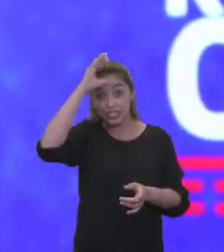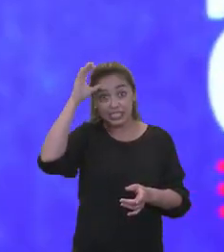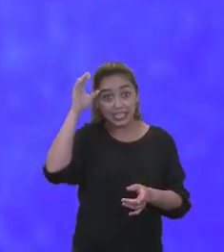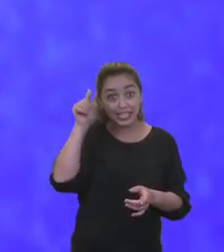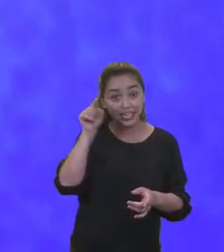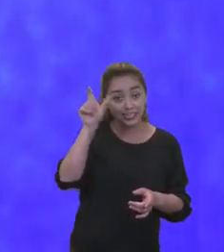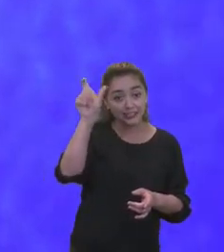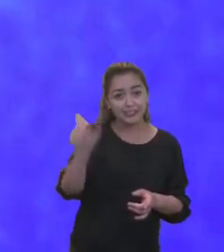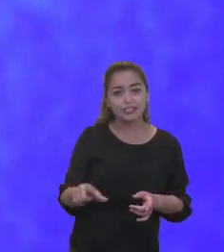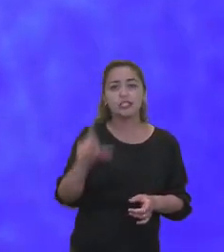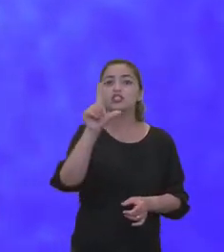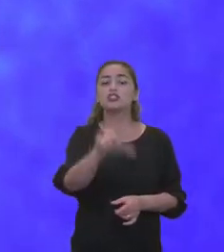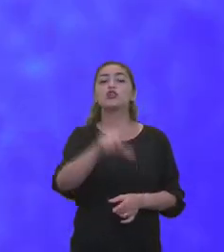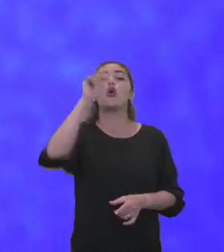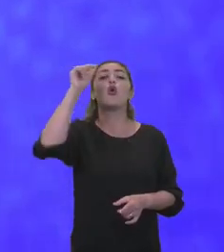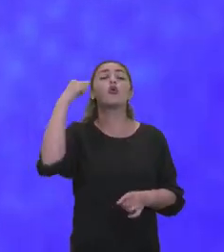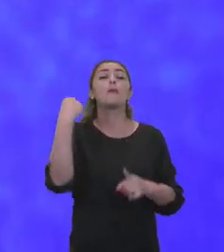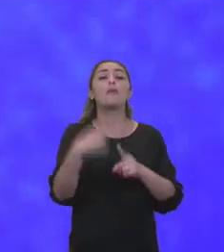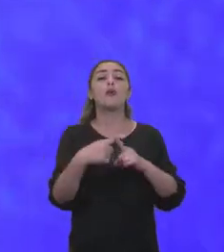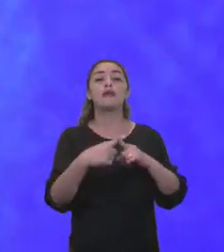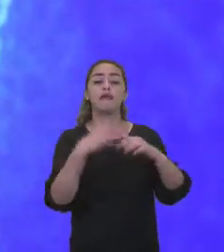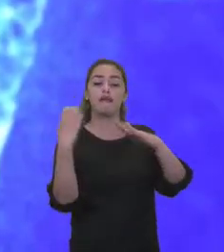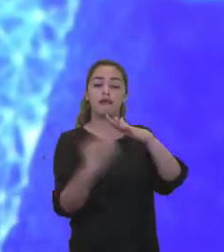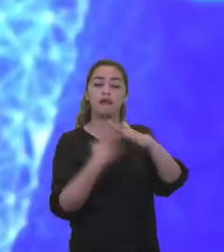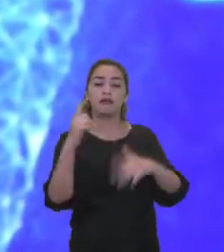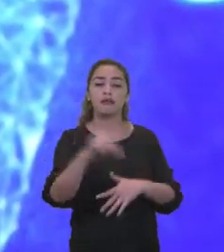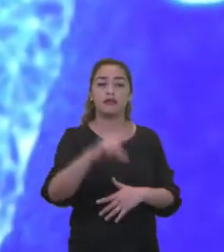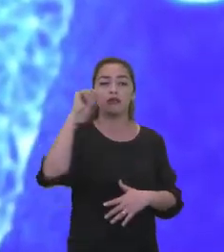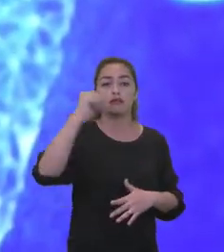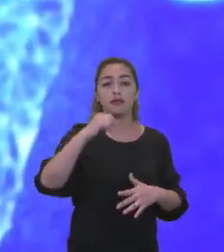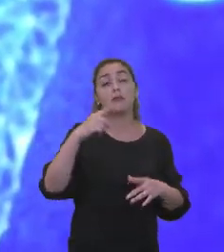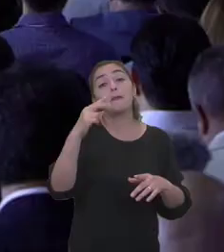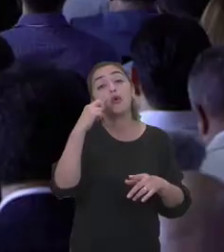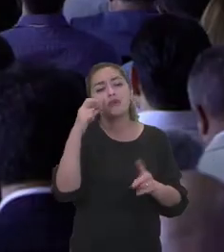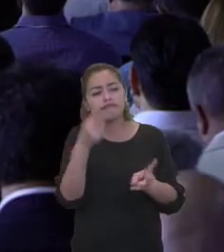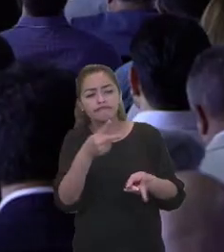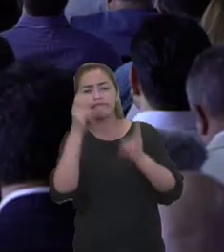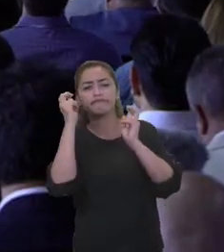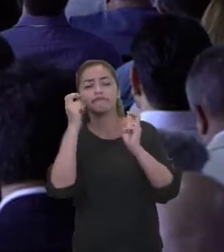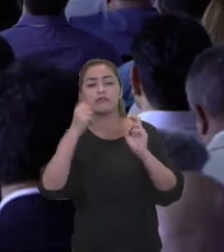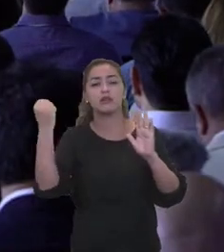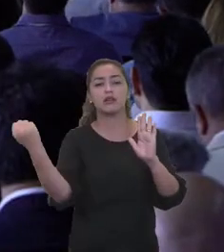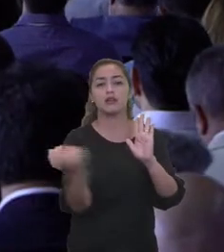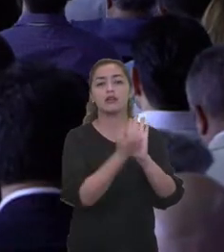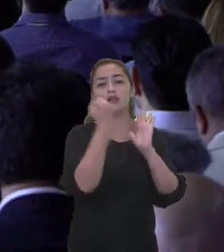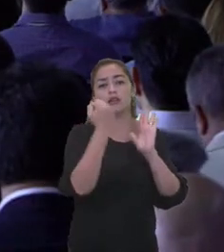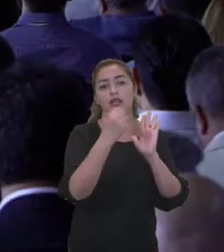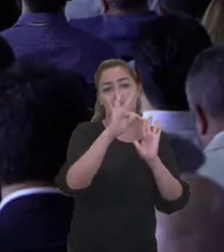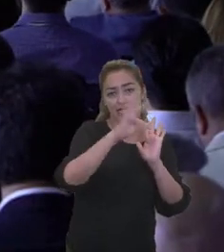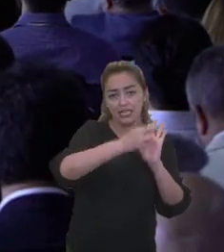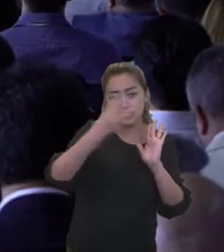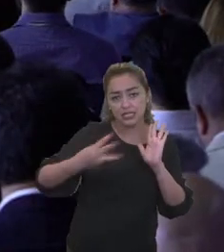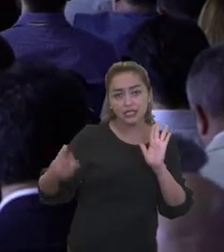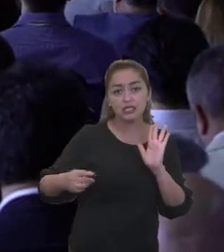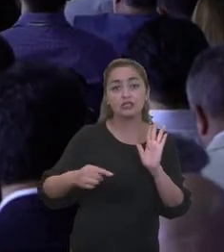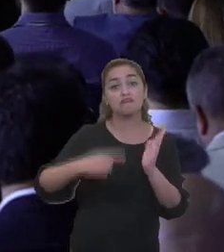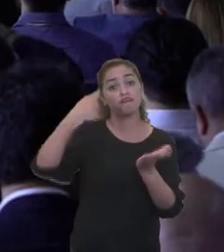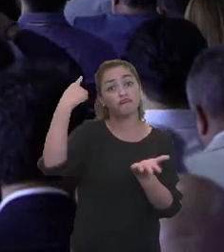for that. The client also chooses us because they see in our brand a true